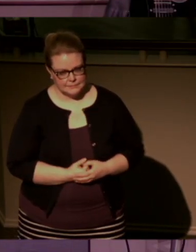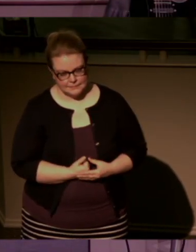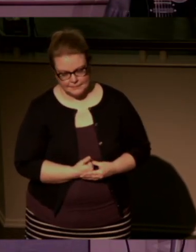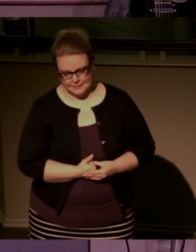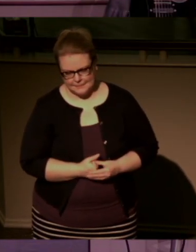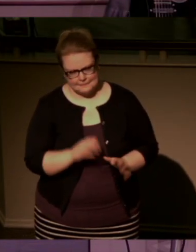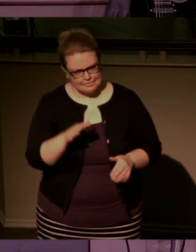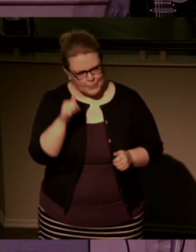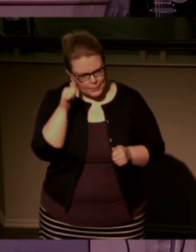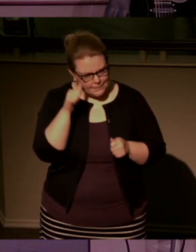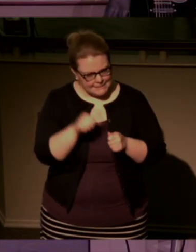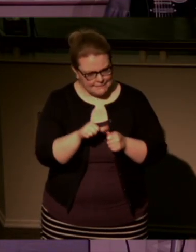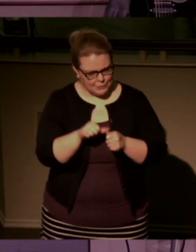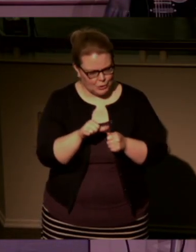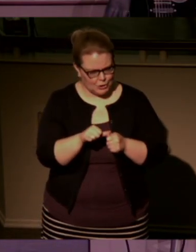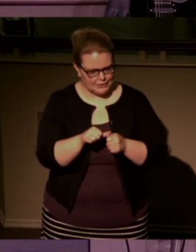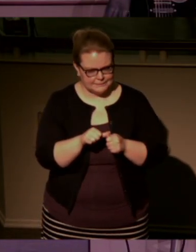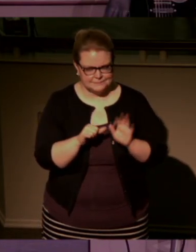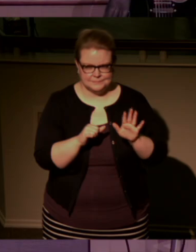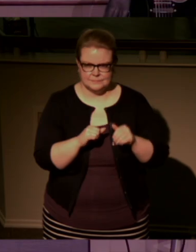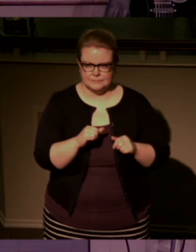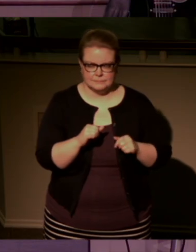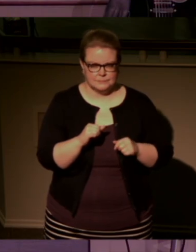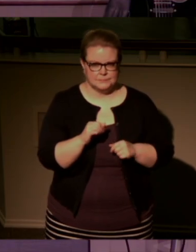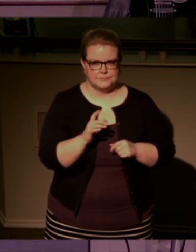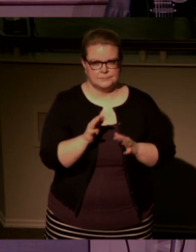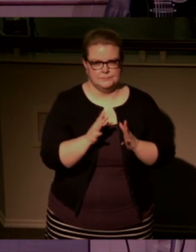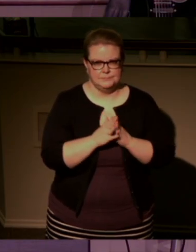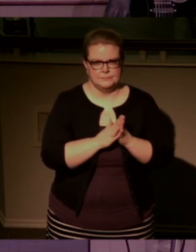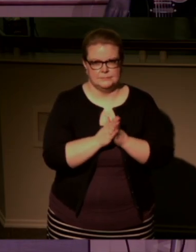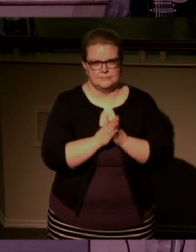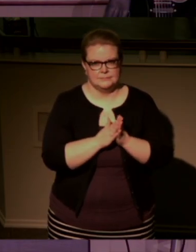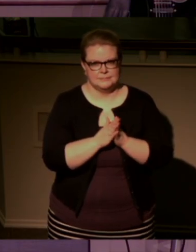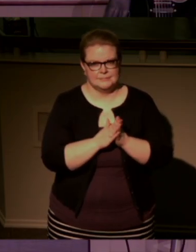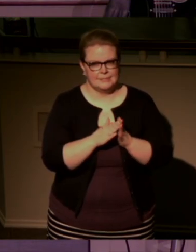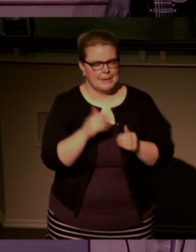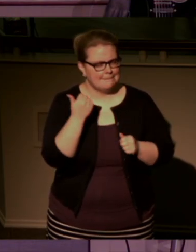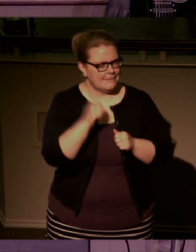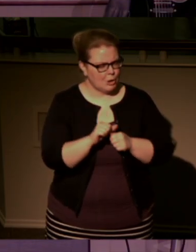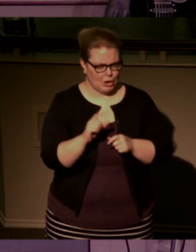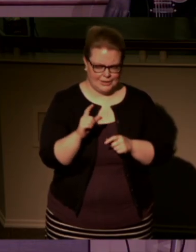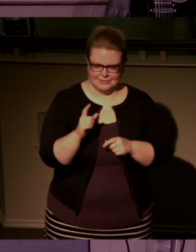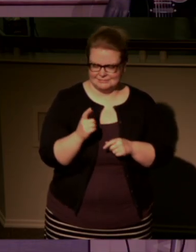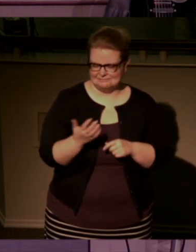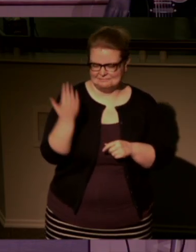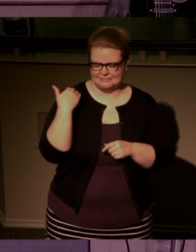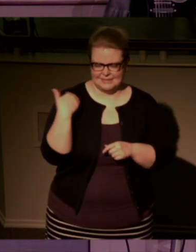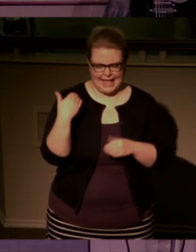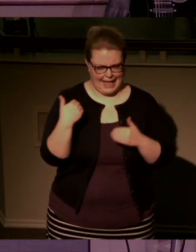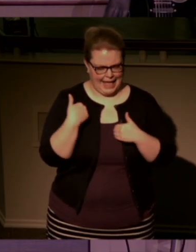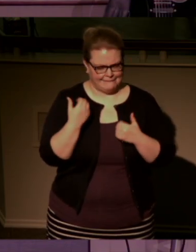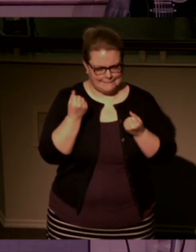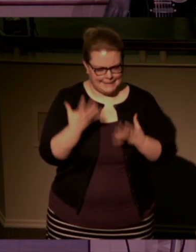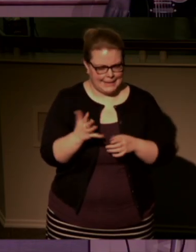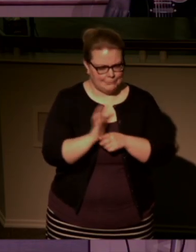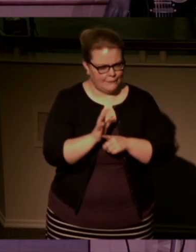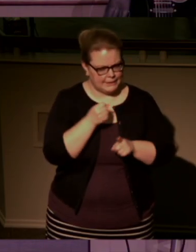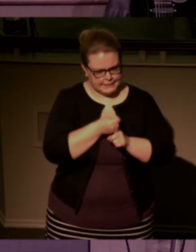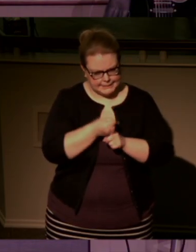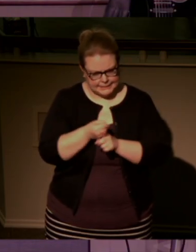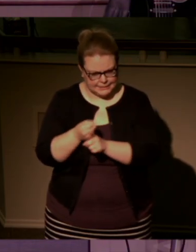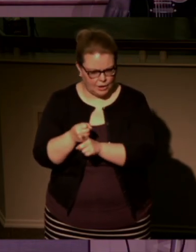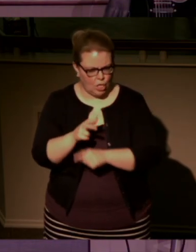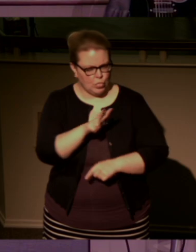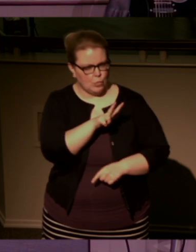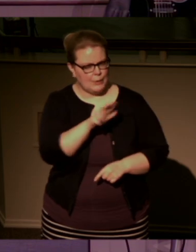Do you remember the 3D wave of movies that came out? Do you remember that? There was a